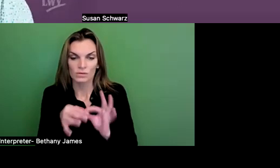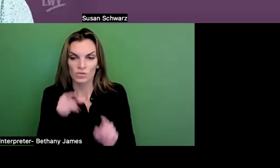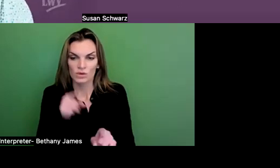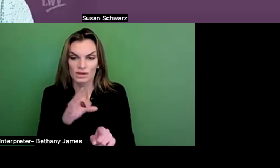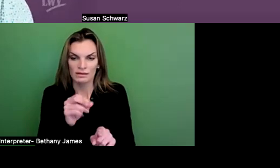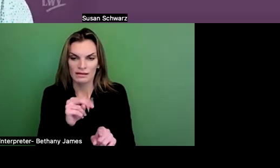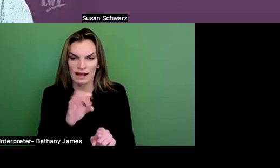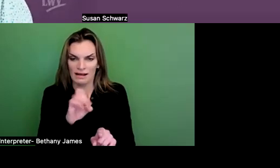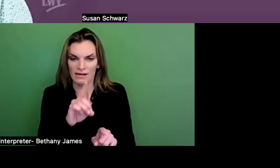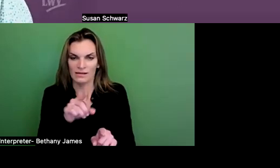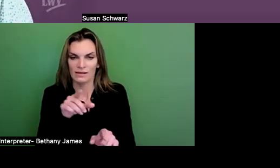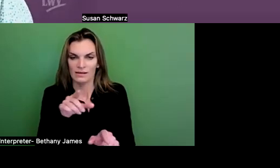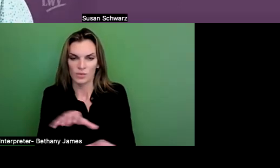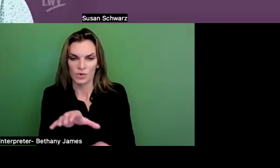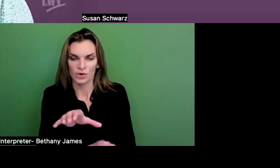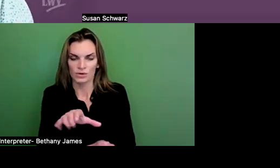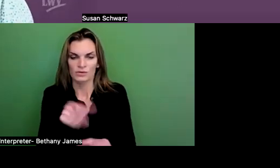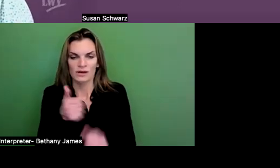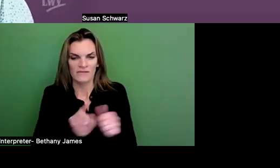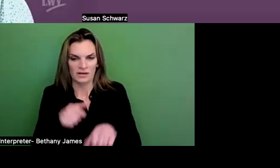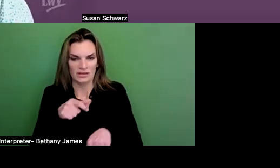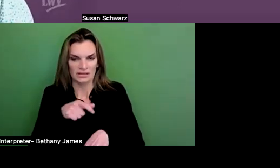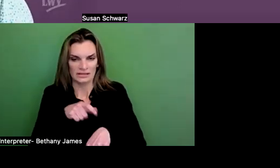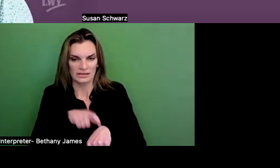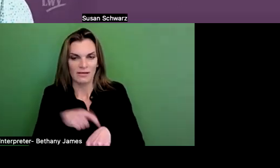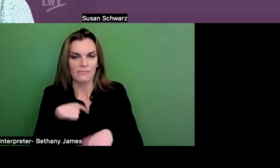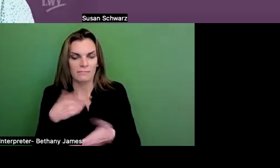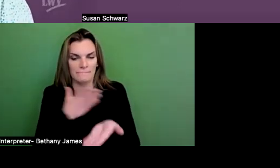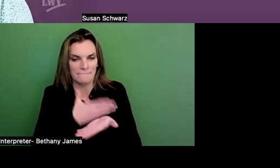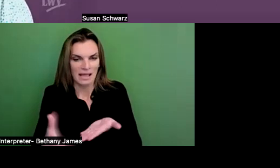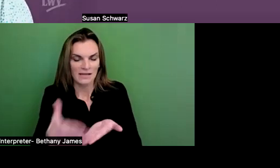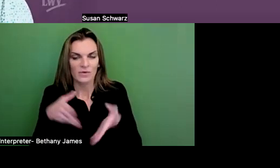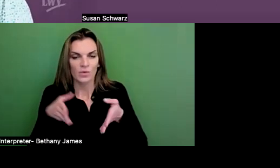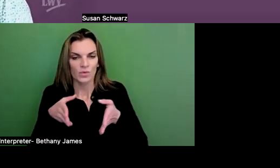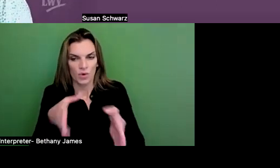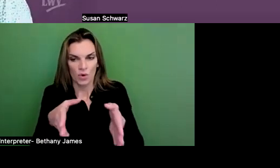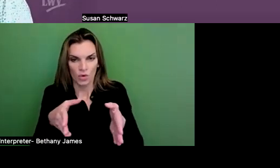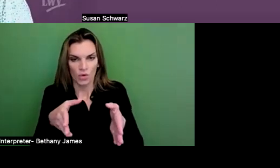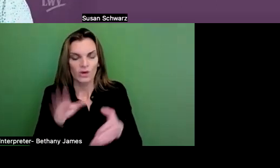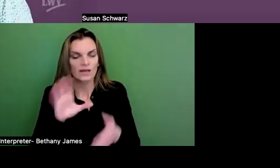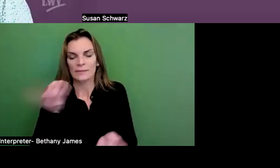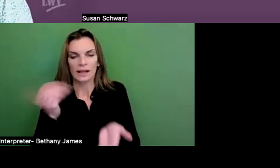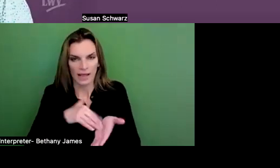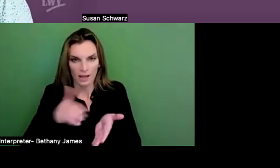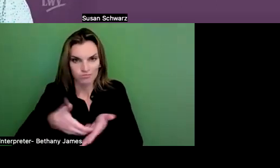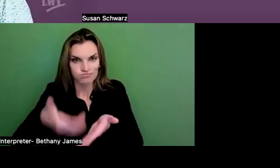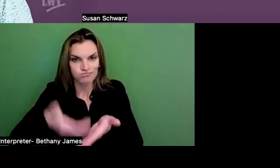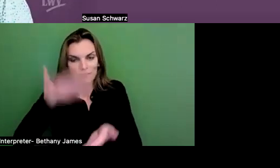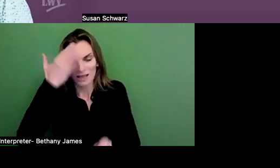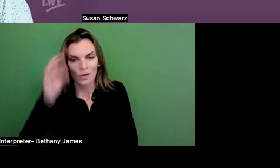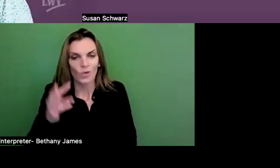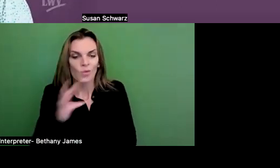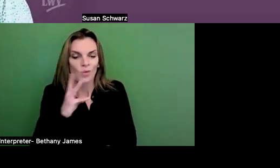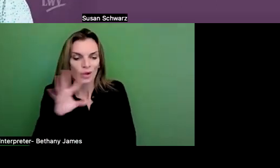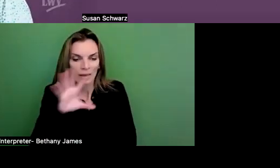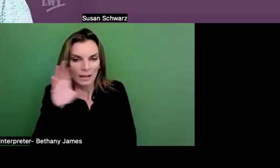Every time we pave a road, it seems that it's dug up a few months later because Con Ed or the water company has to get